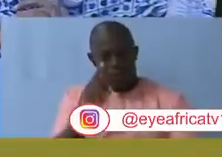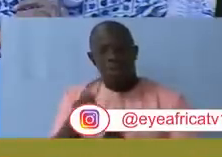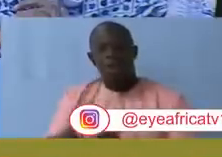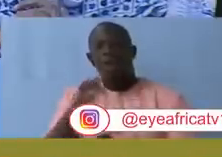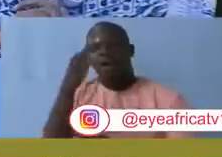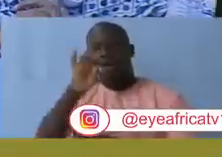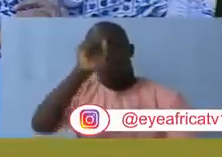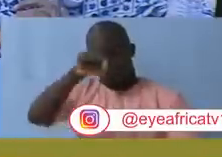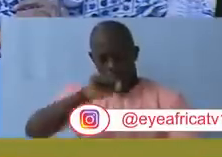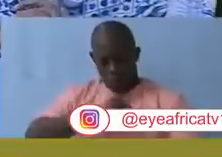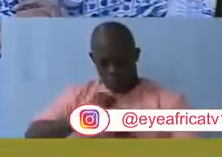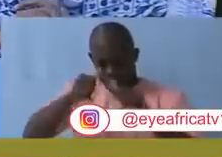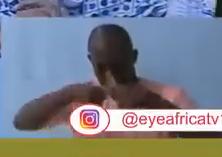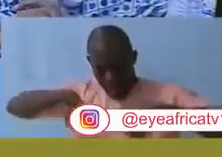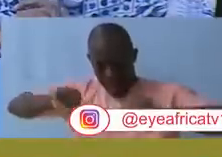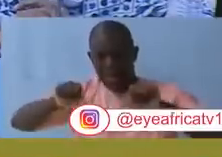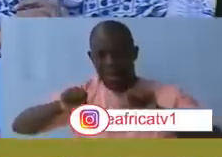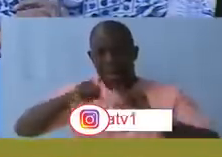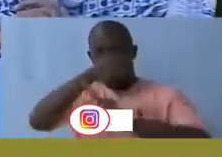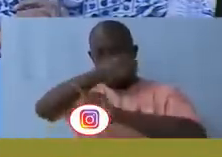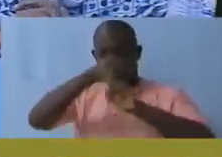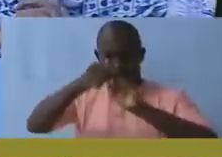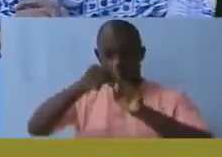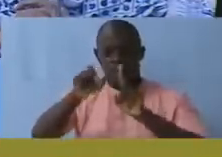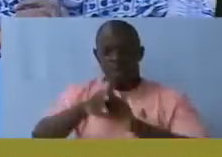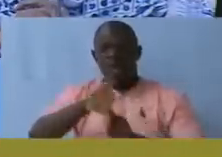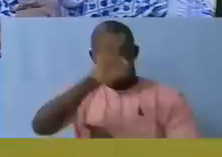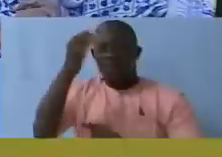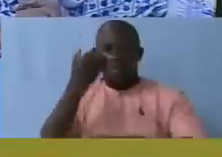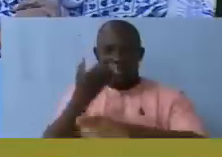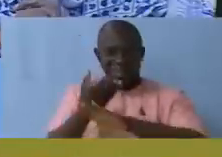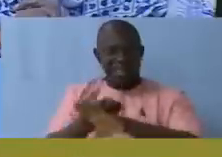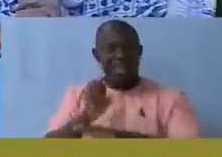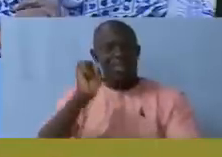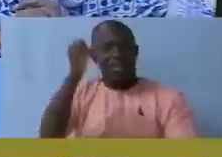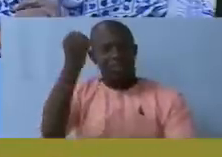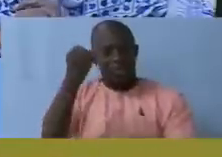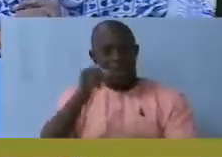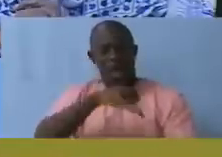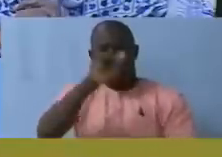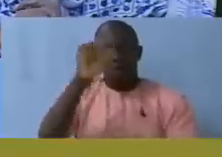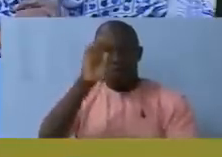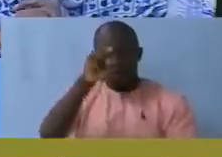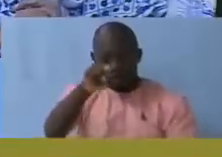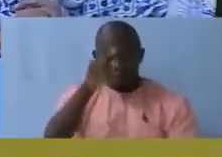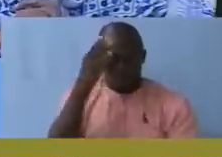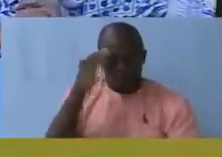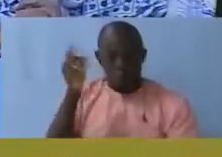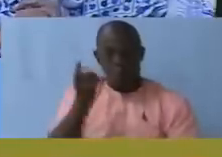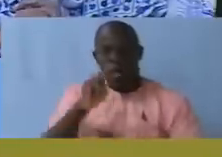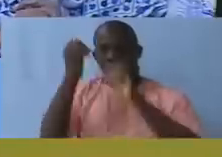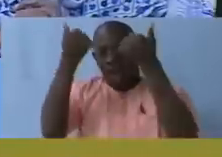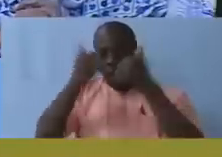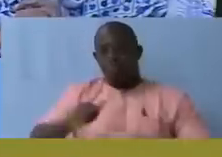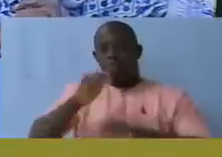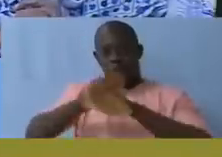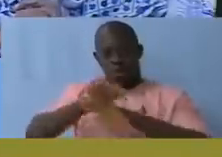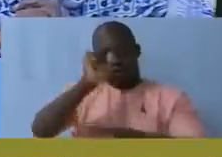if your environment is hostile and you know the repercussion of doing what you